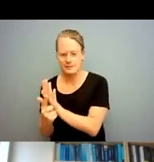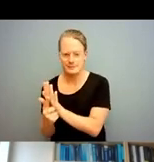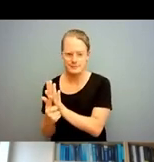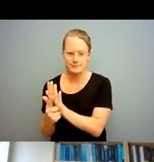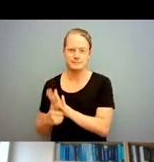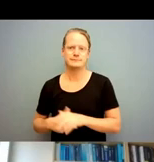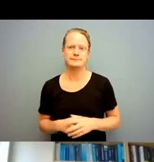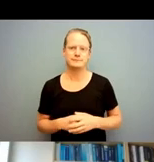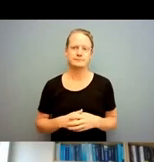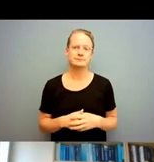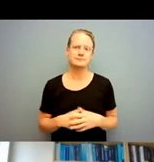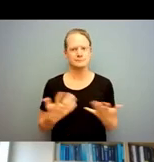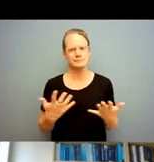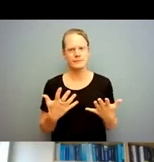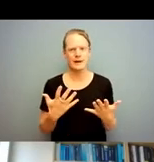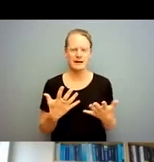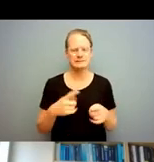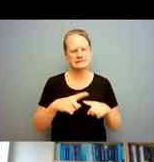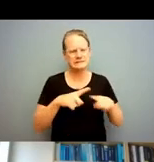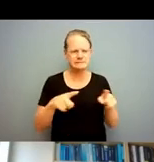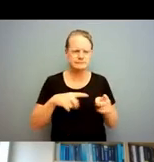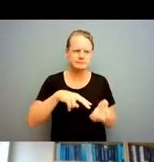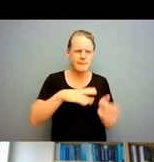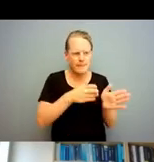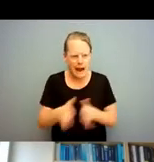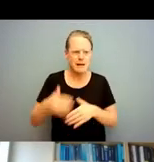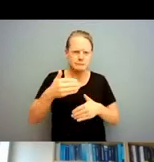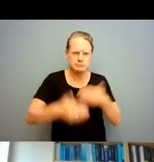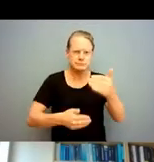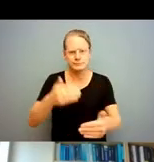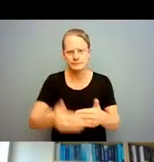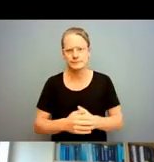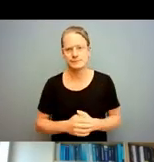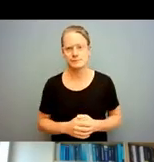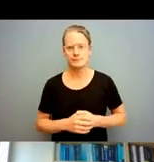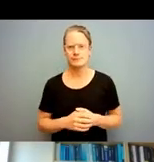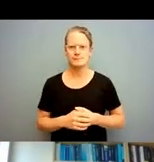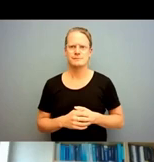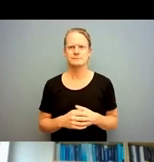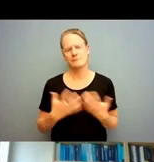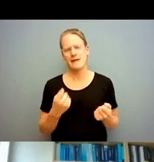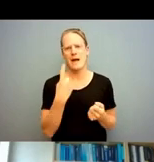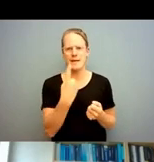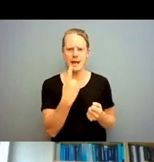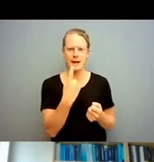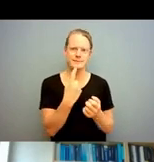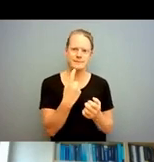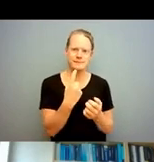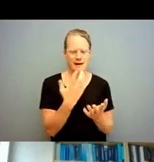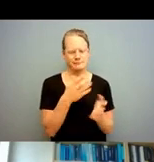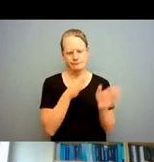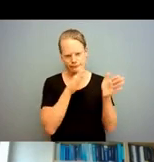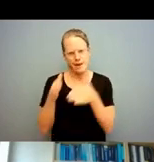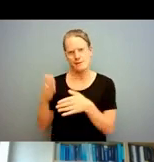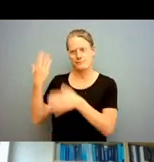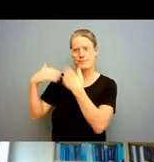which are highly relevant for Indigenous peoples in the North, and also other types of measures, like different